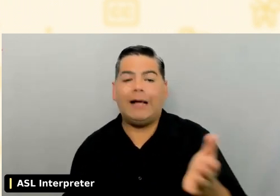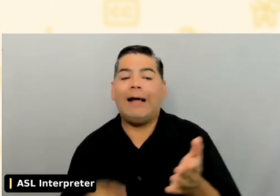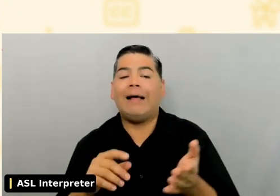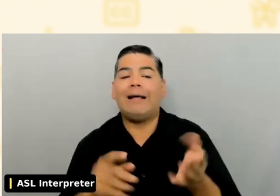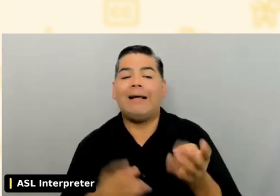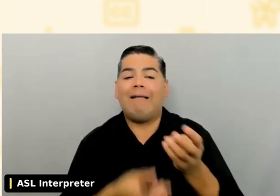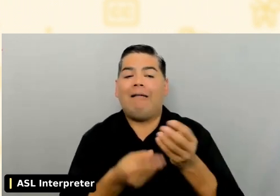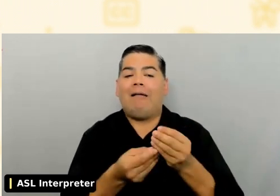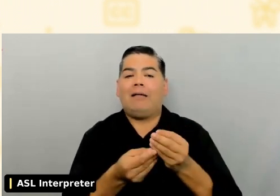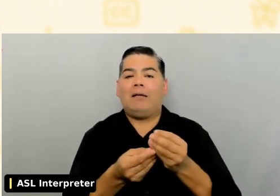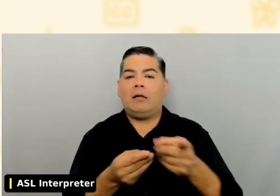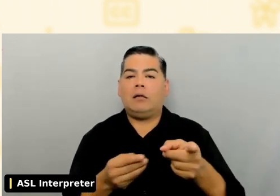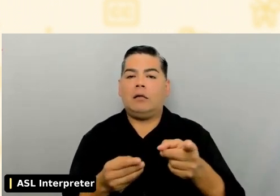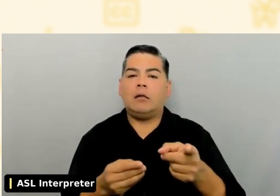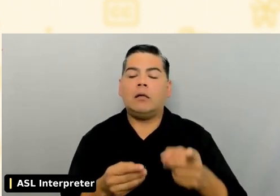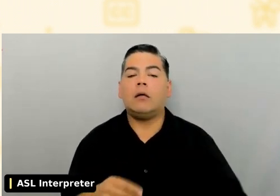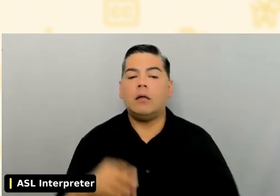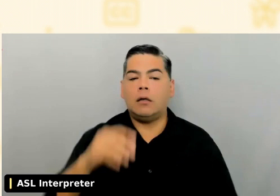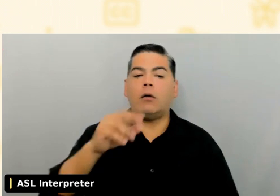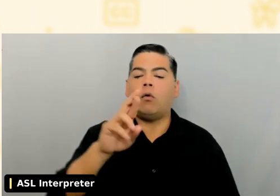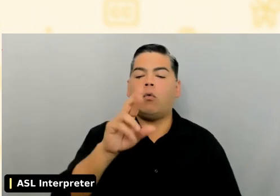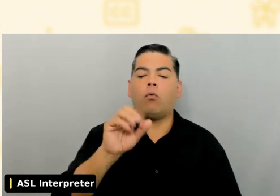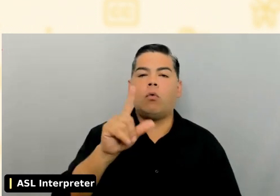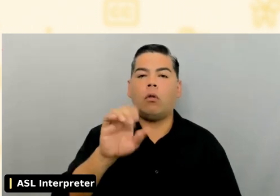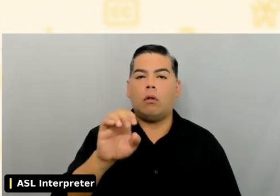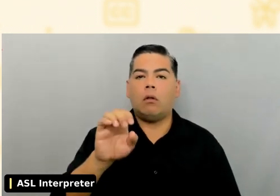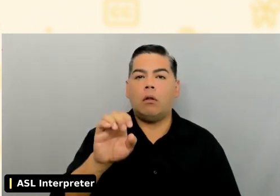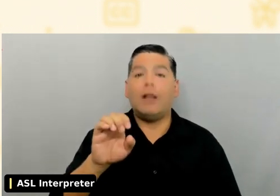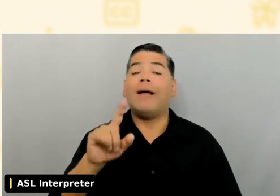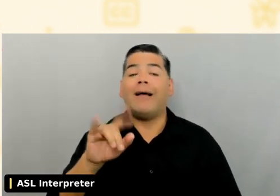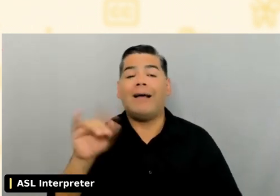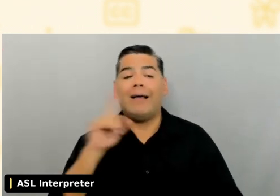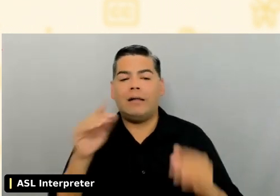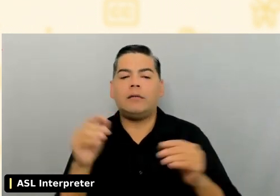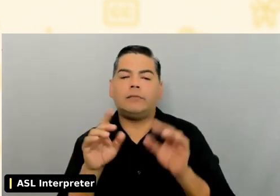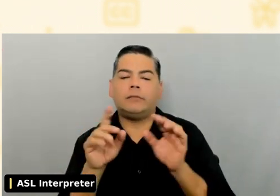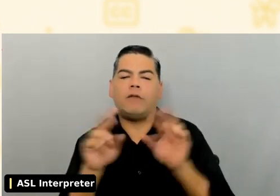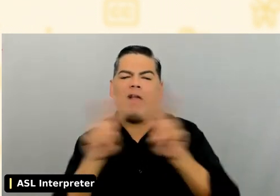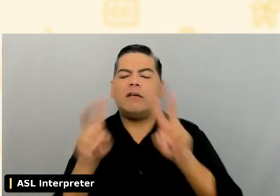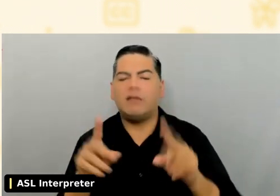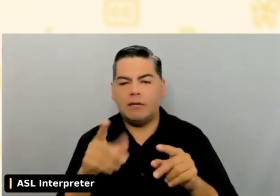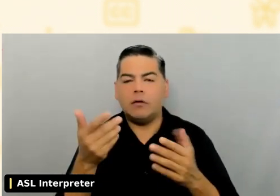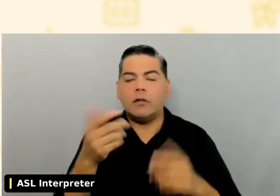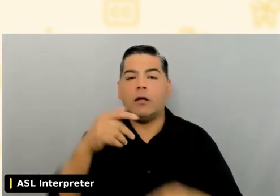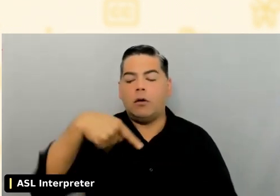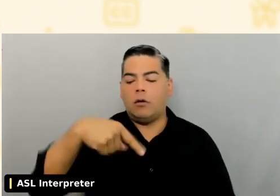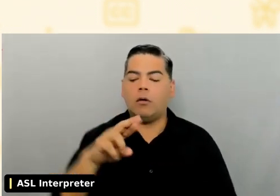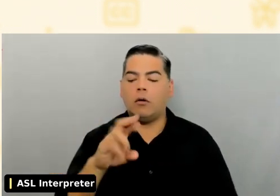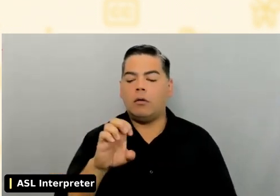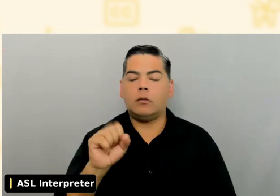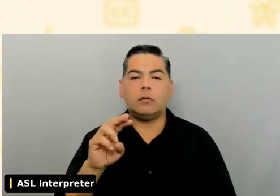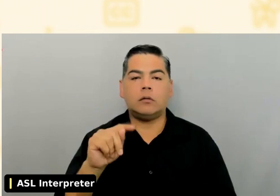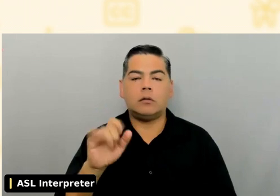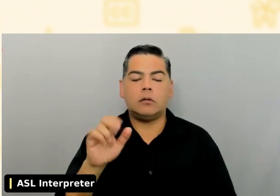this attribute called role, and the value is presentation. So you can find any instances